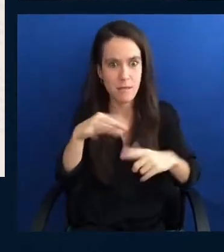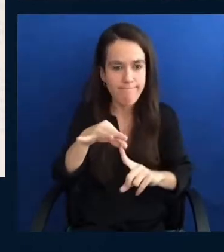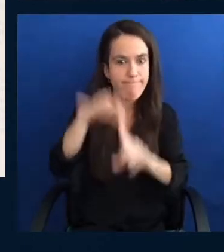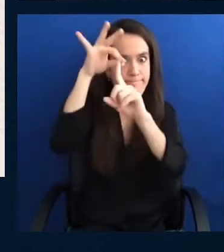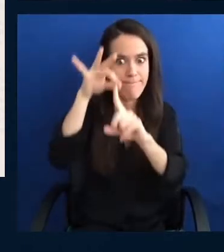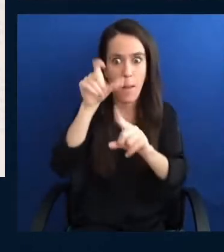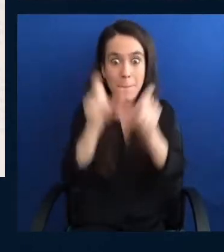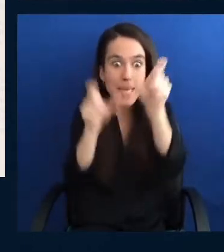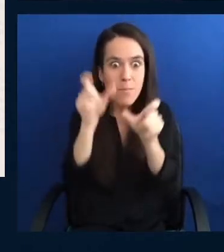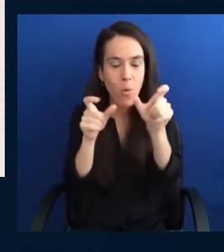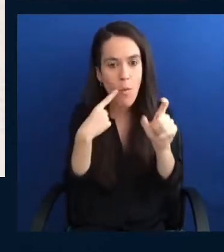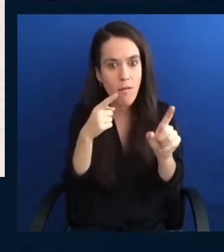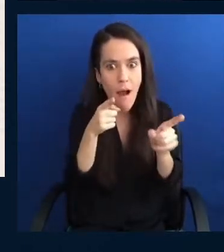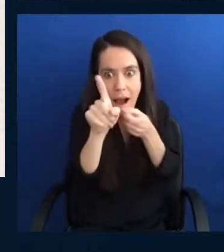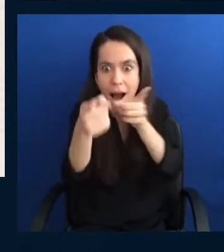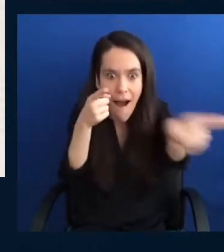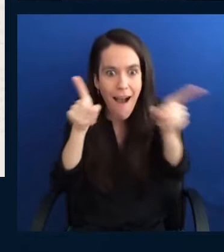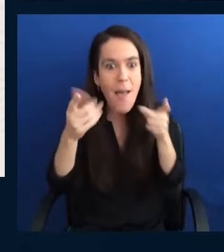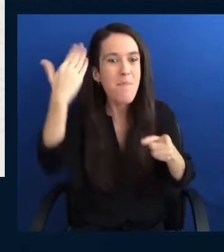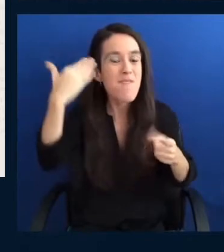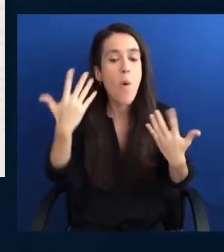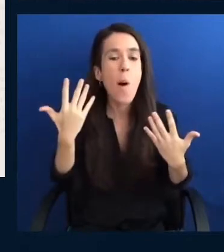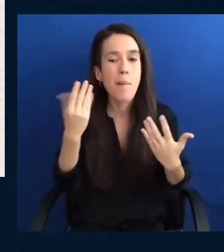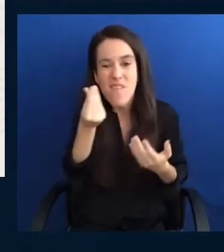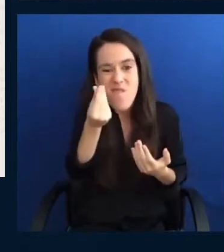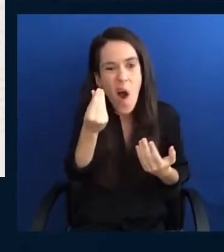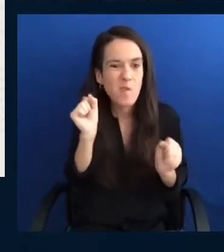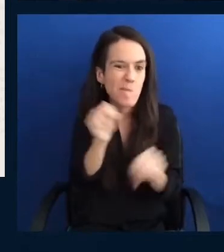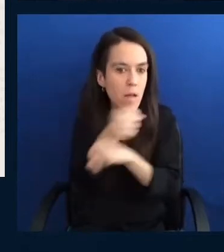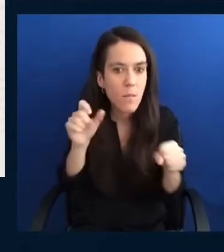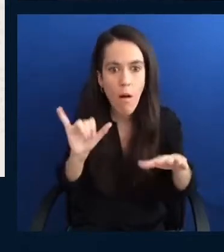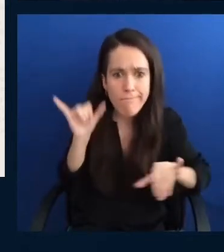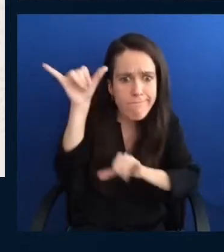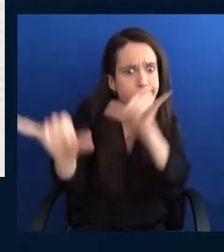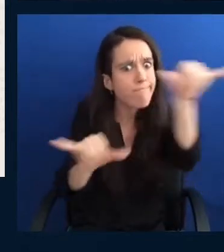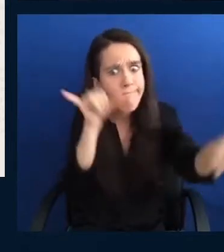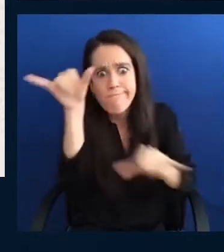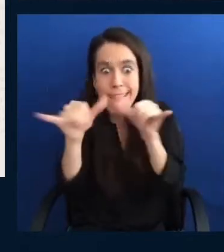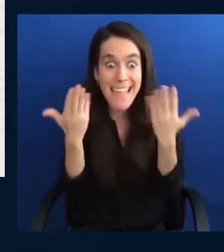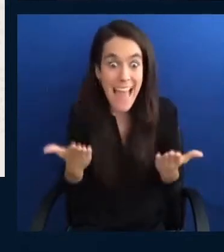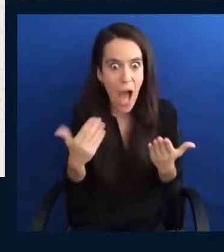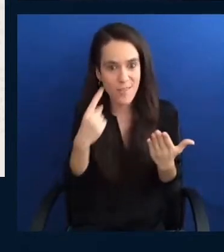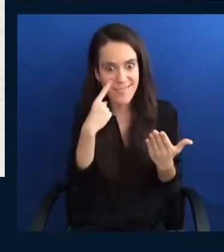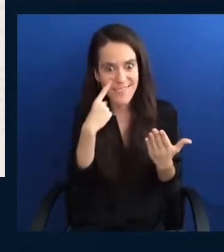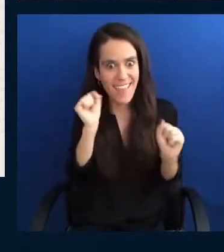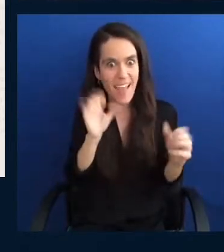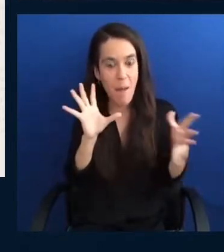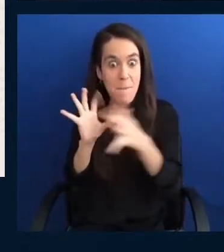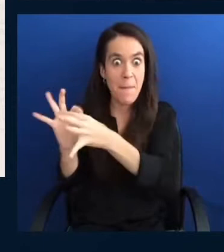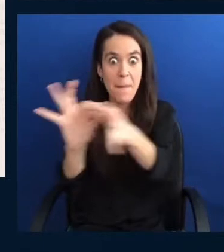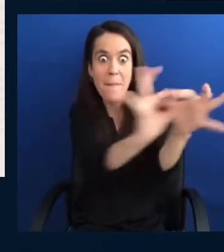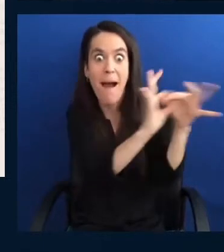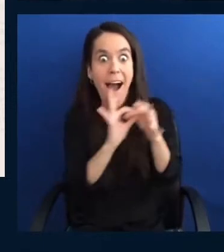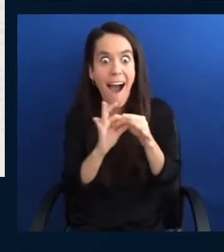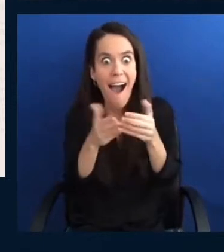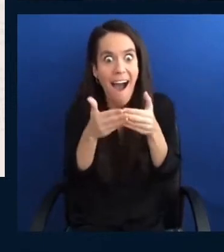aren't financially able to travel or for other reasons. Like, we are actually opening up new opportunities, and I'm really